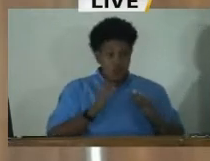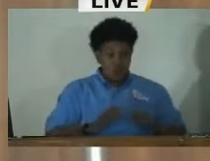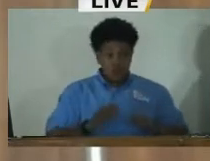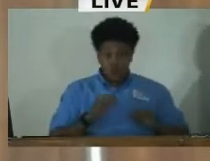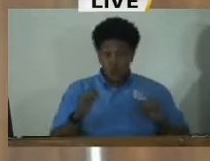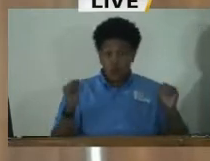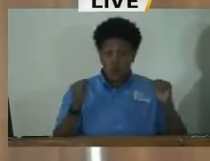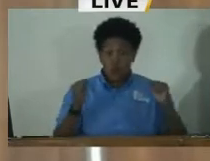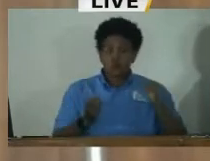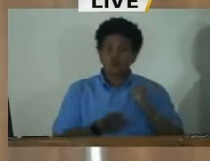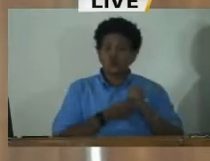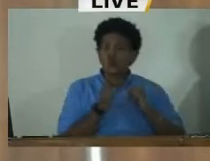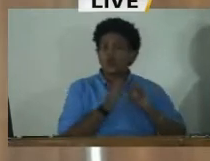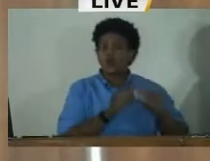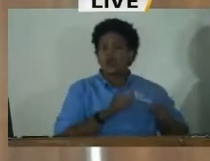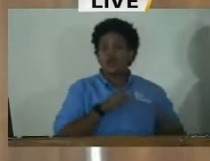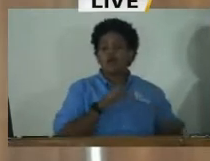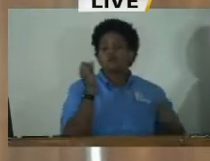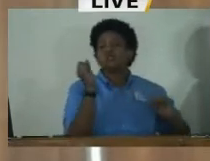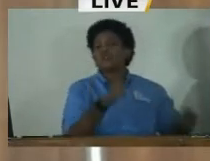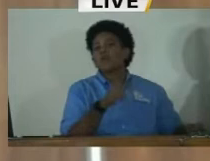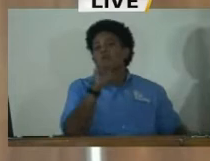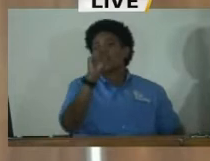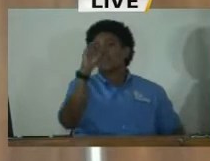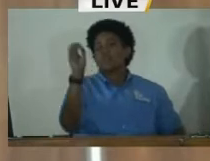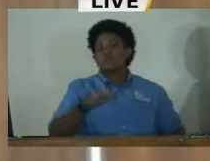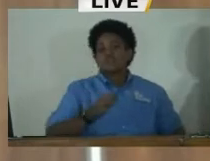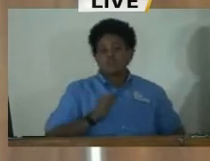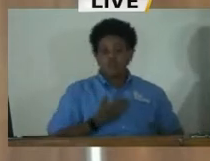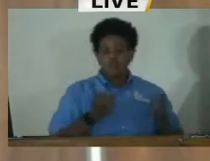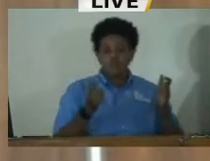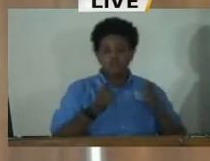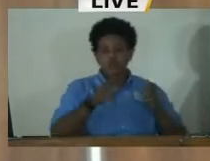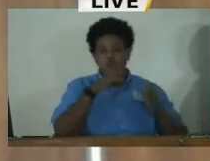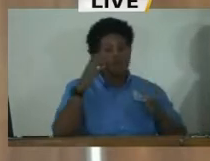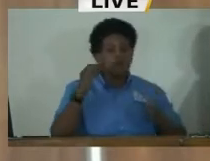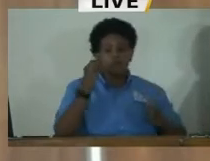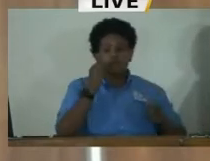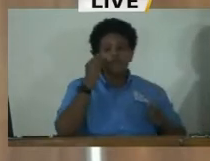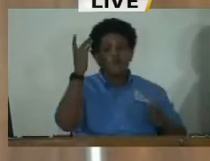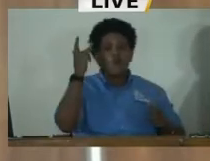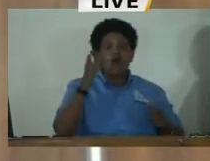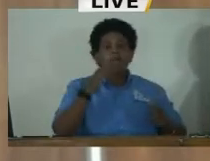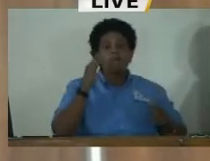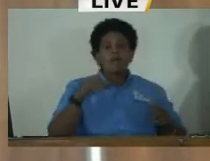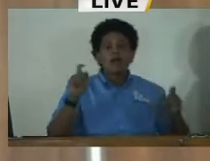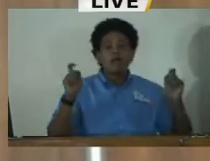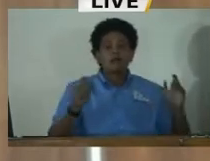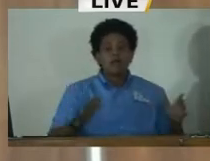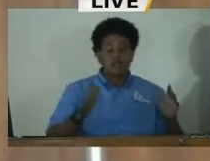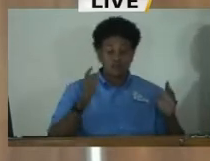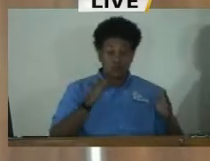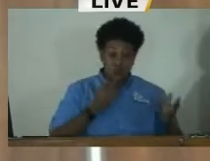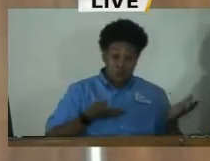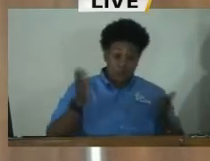storage, and we end up dumping 30% of our small farmers' production due to a mismatch between demand and supply. I